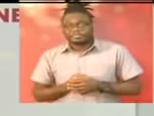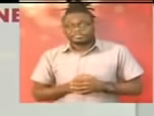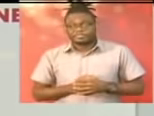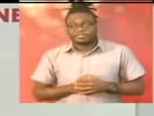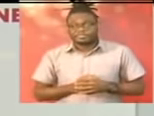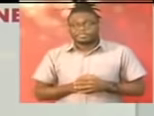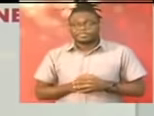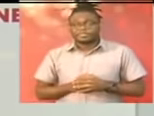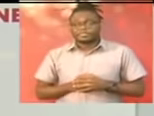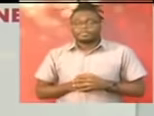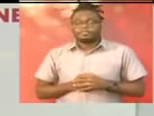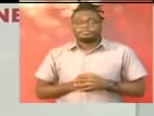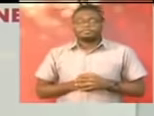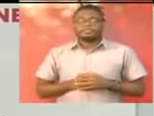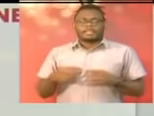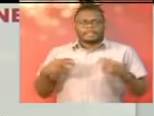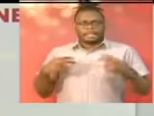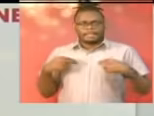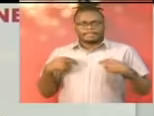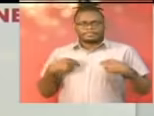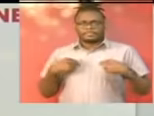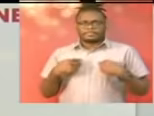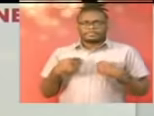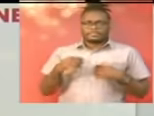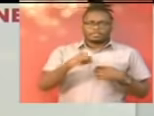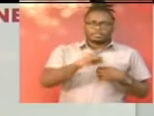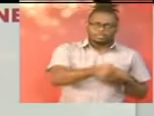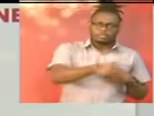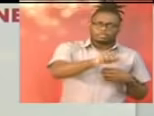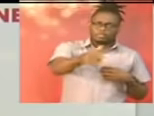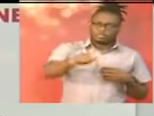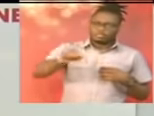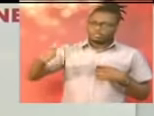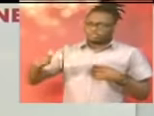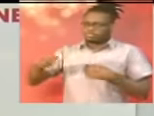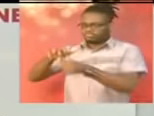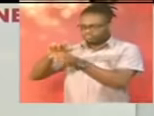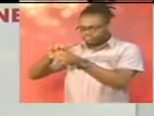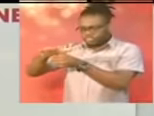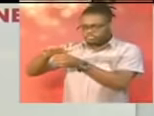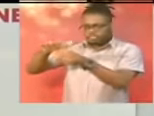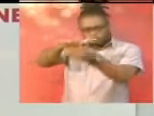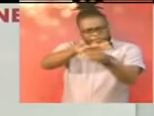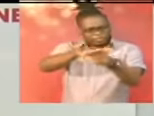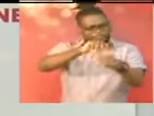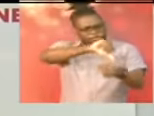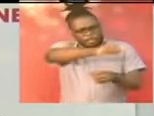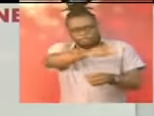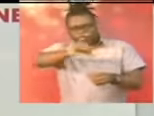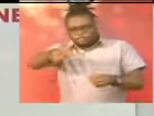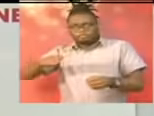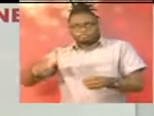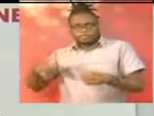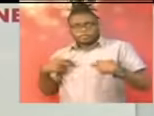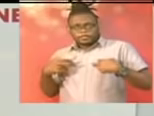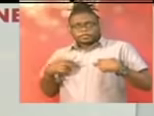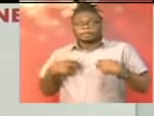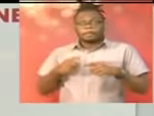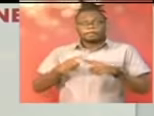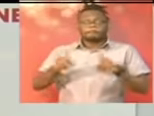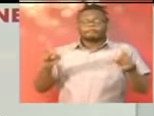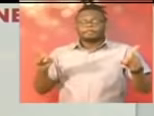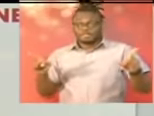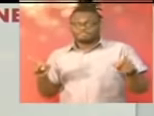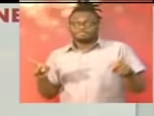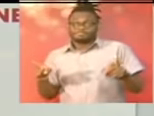issues which exist and continue to take place in other counties as well. What it does for us is highlight the need for us to continue to try as